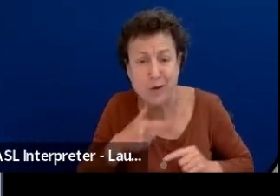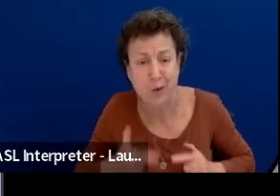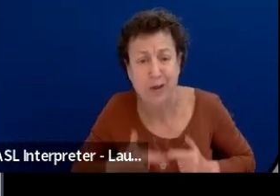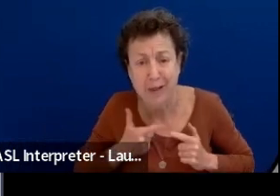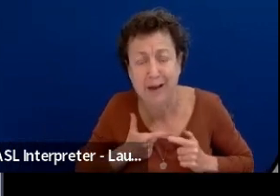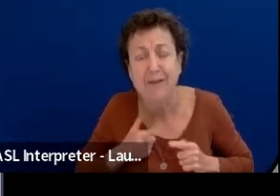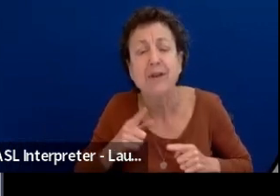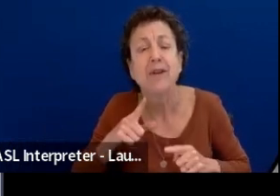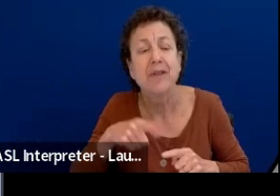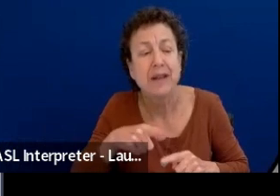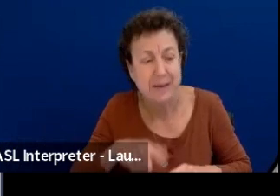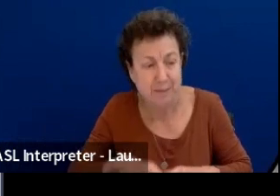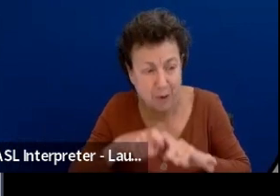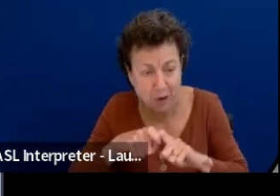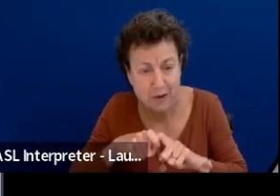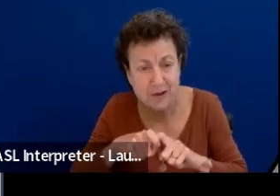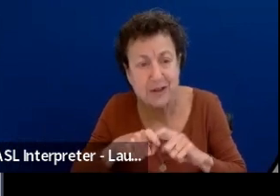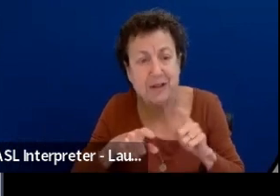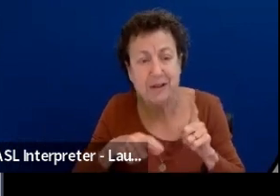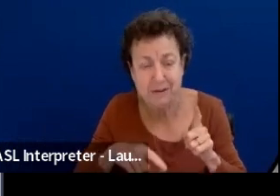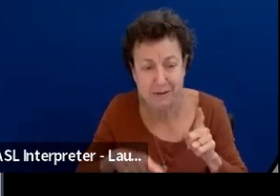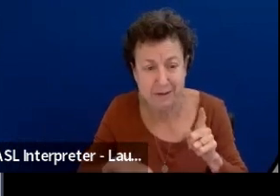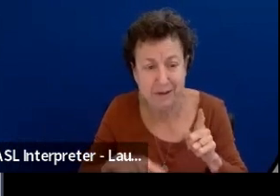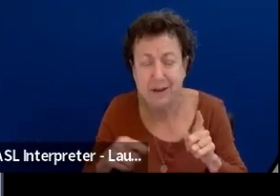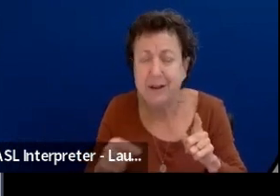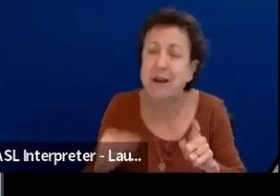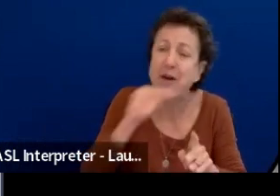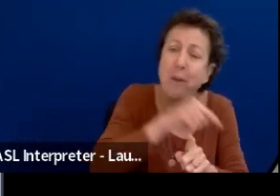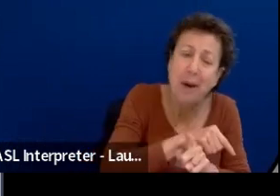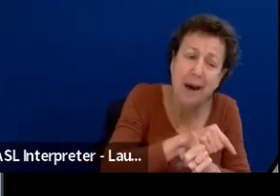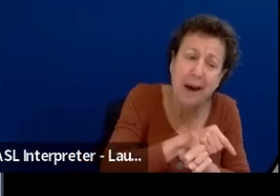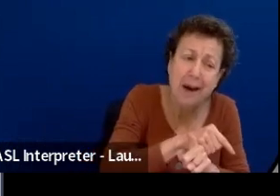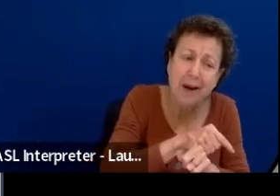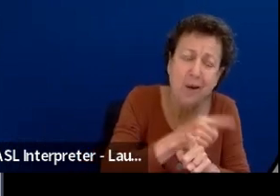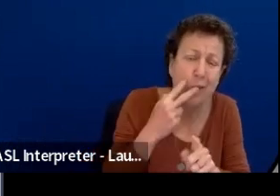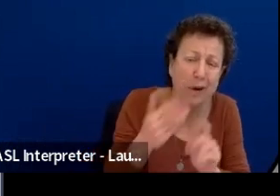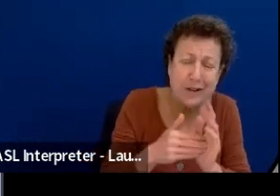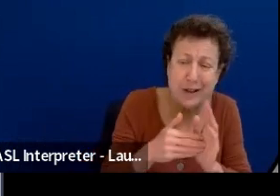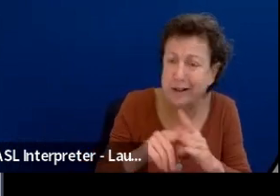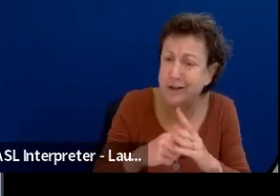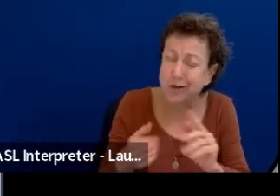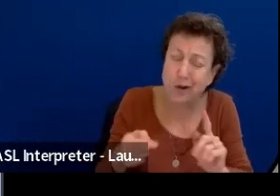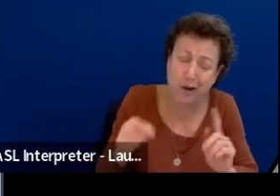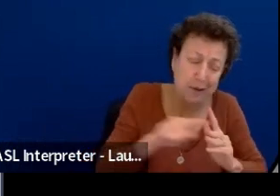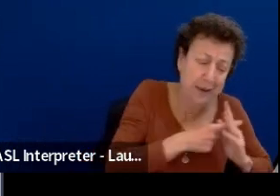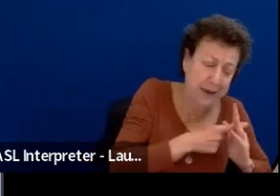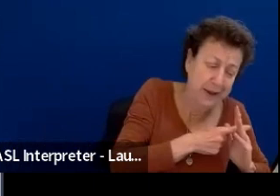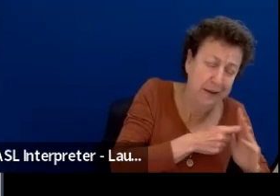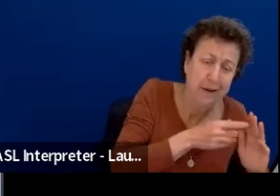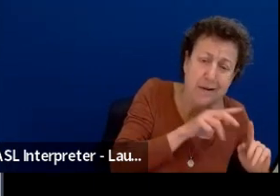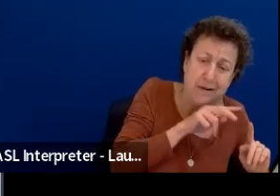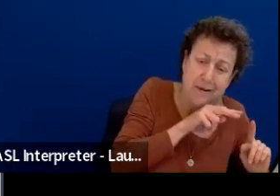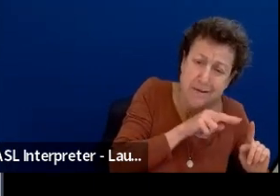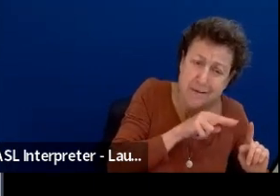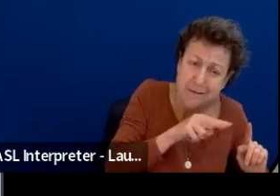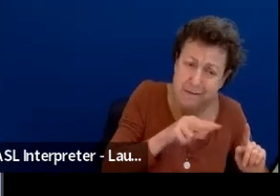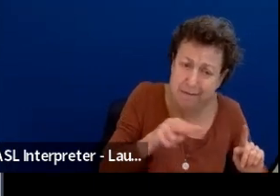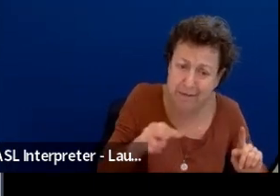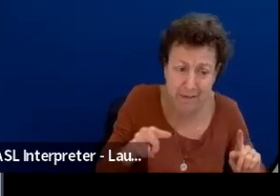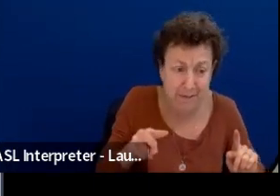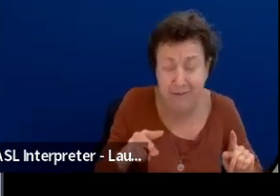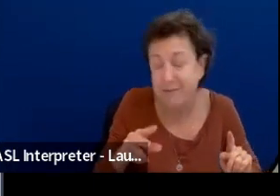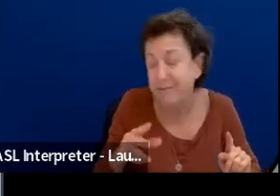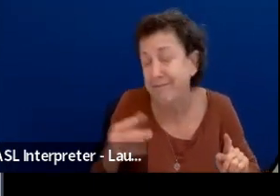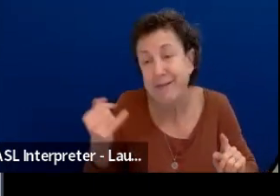can pause the video, we can go back all the way to beginning of the stream if you